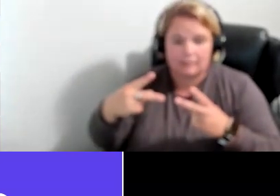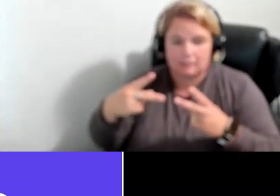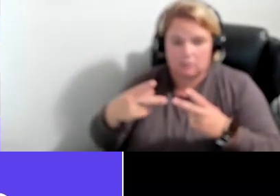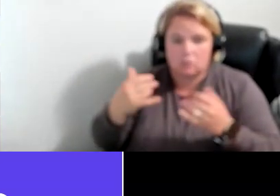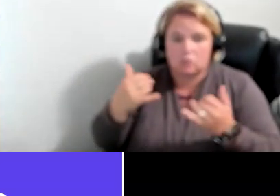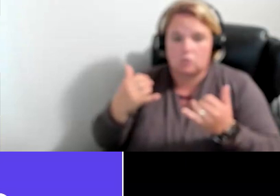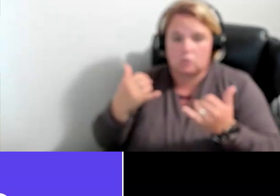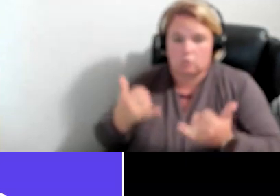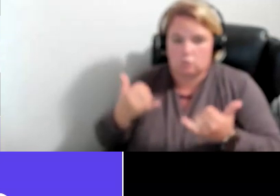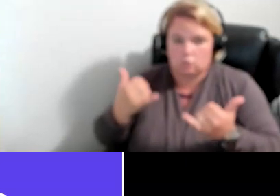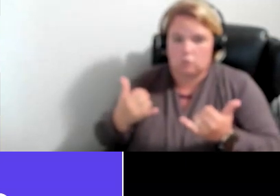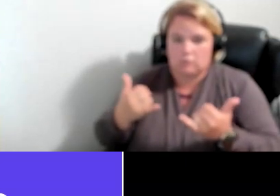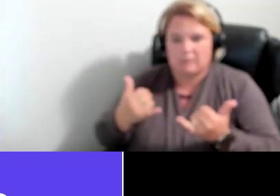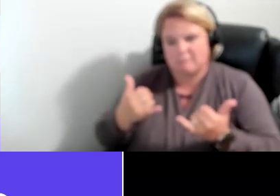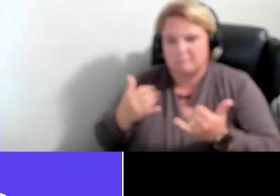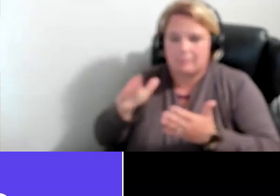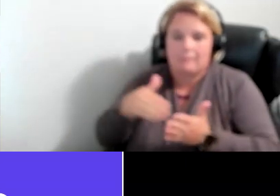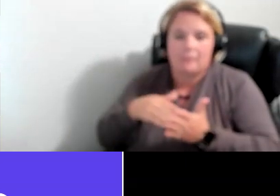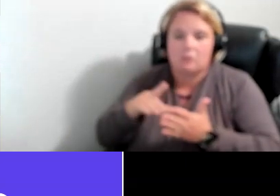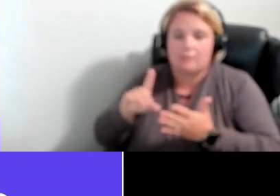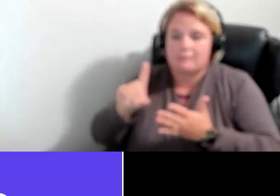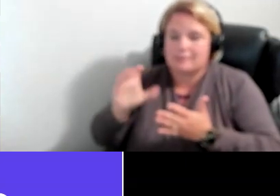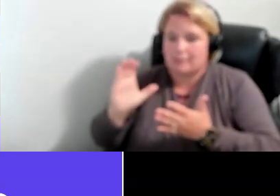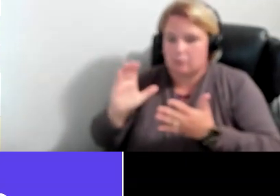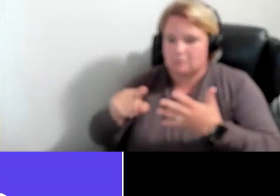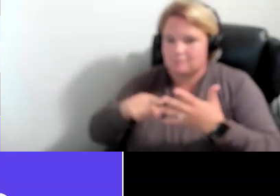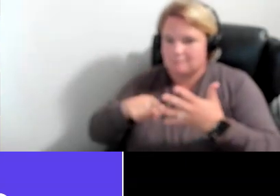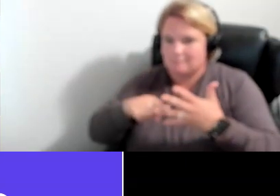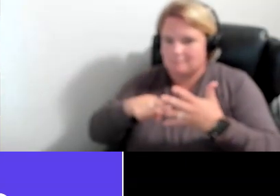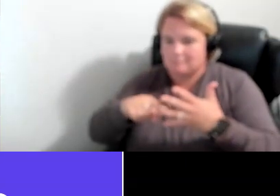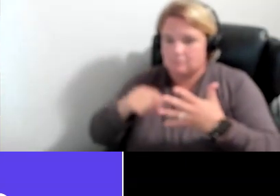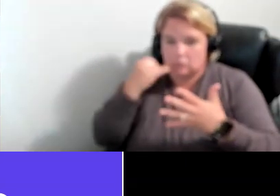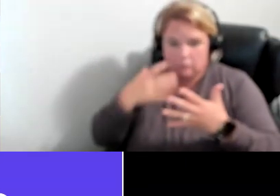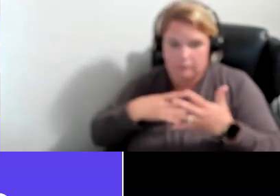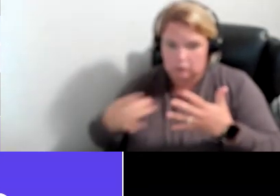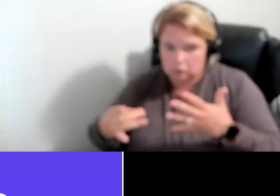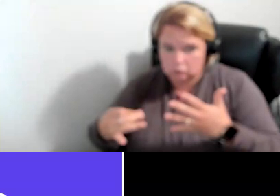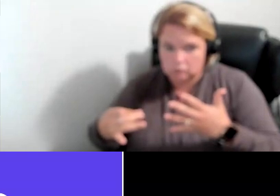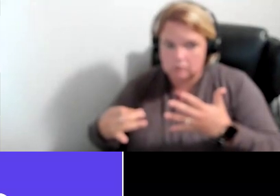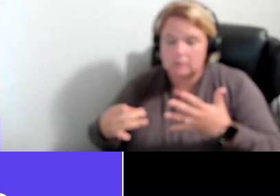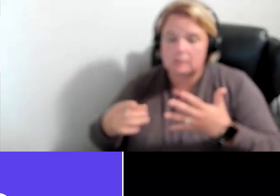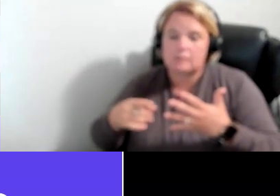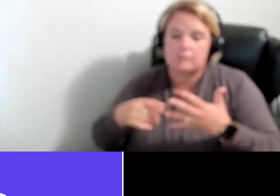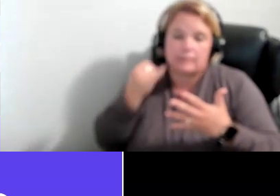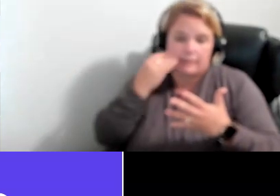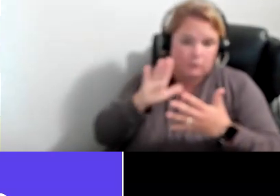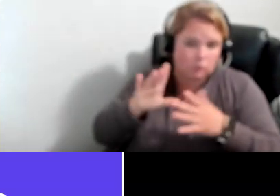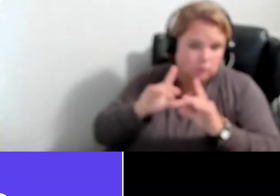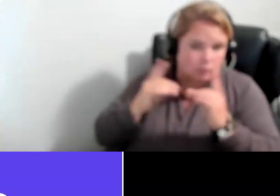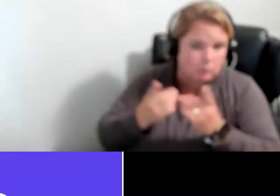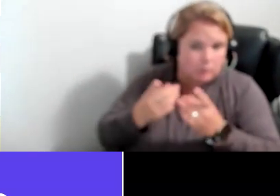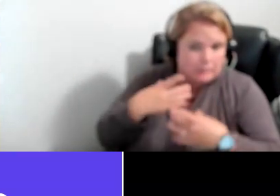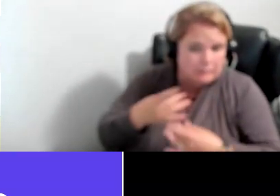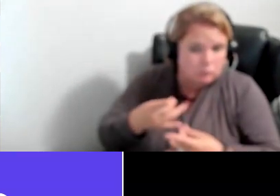the deadline is mid-December. So if you're interested in this, if your department is interested in